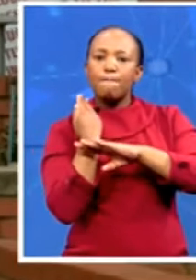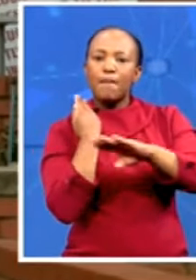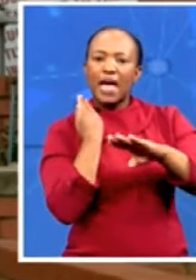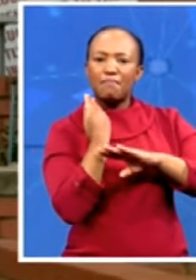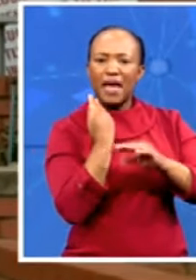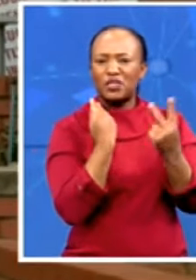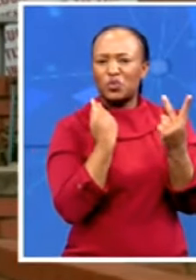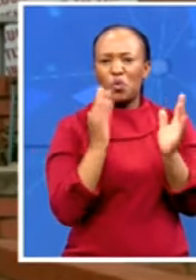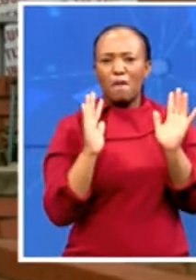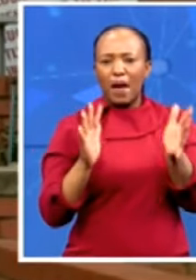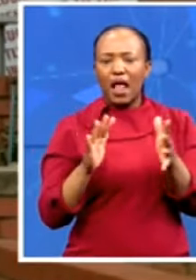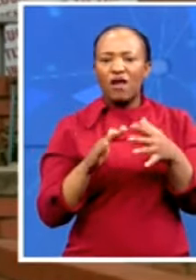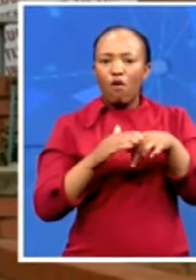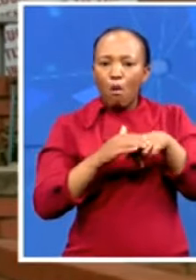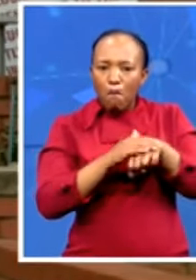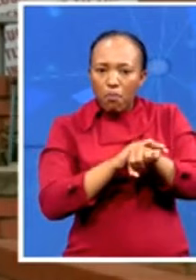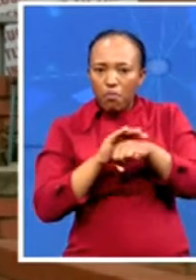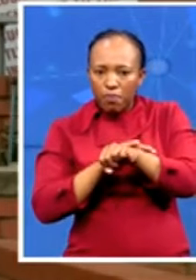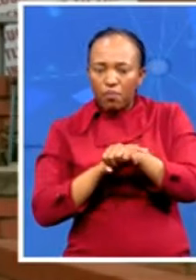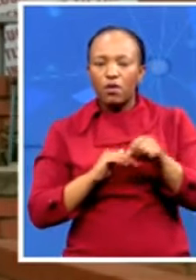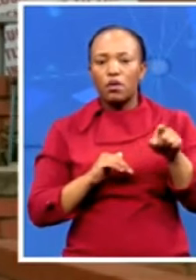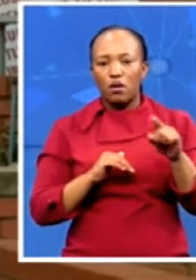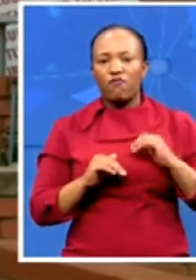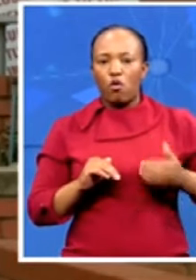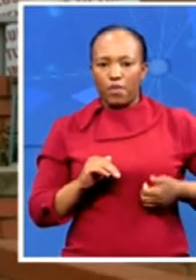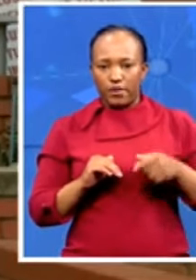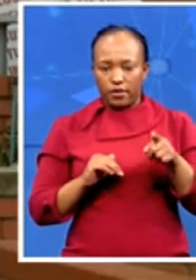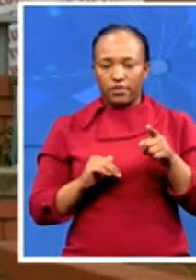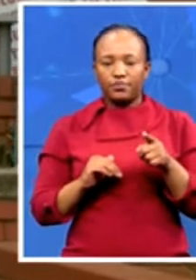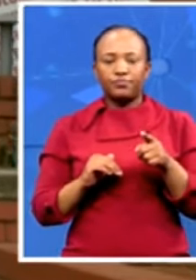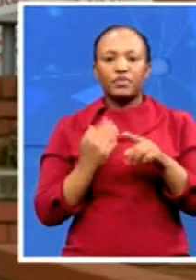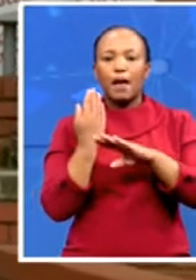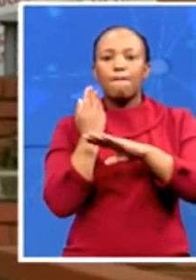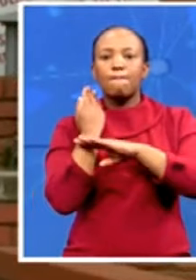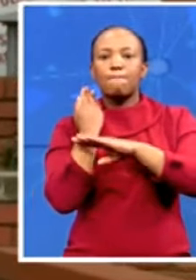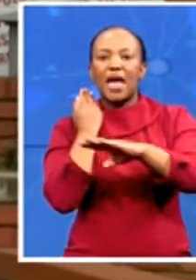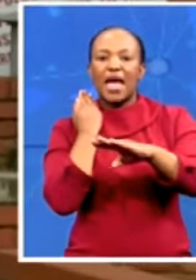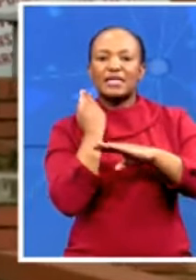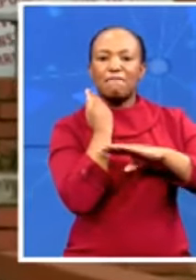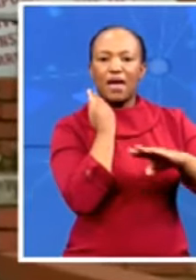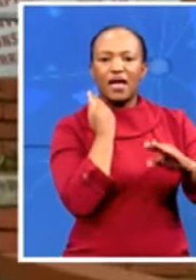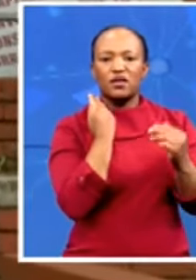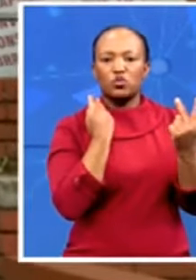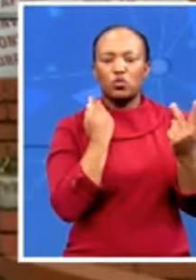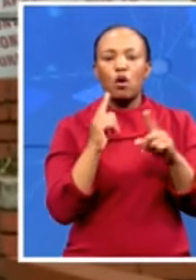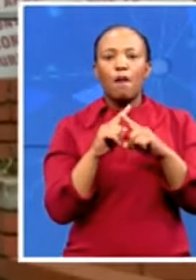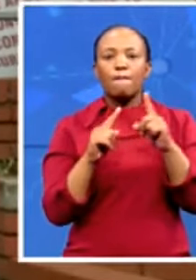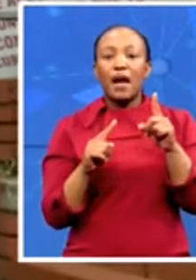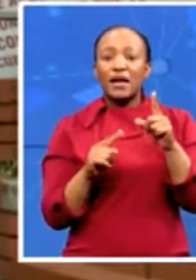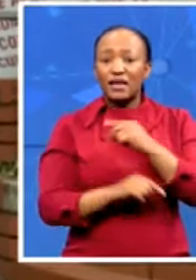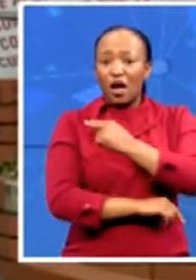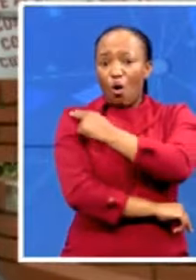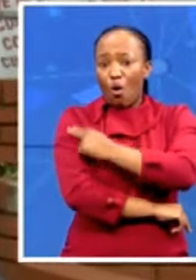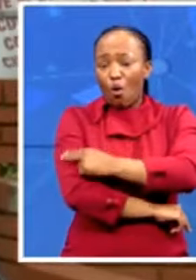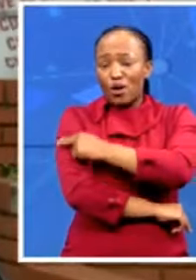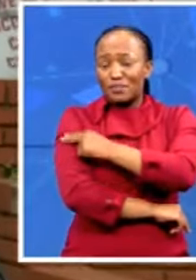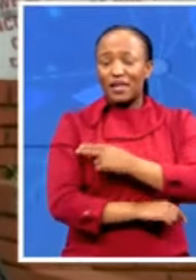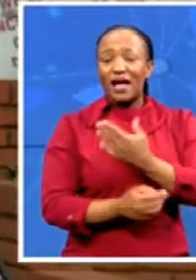only they only have 2 beds, but the hospital deliver 15 to 18 babies a day. So the